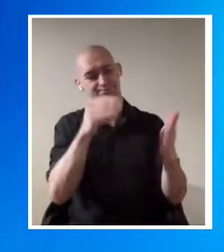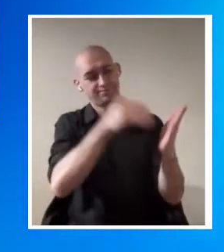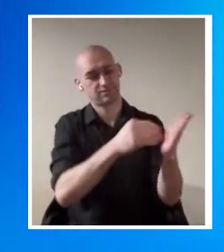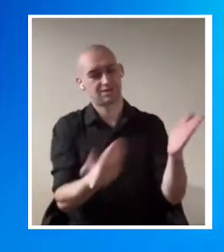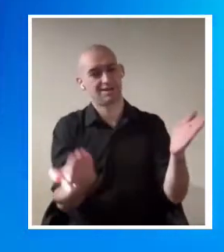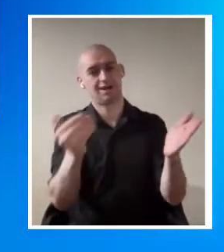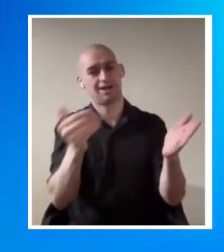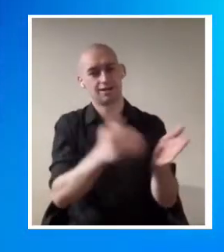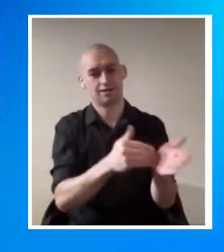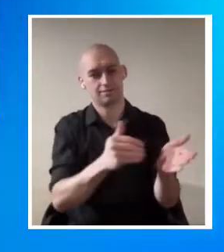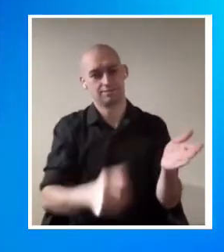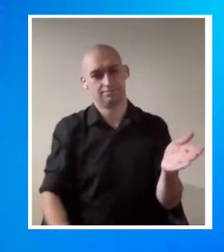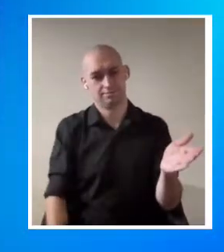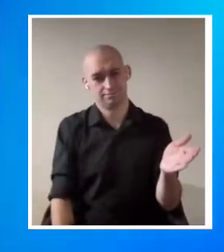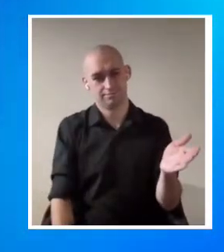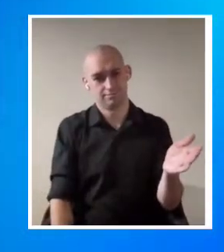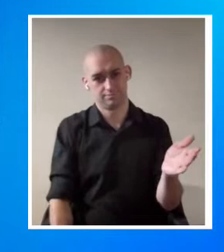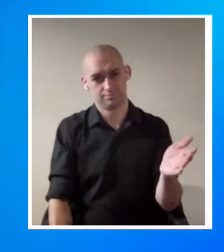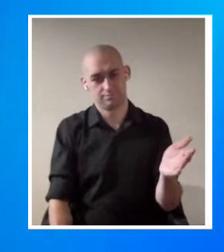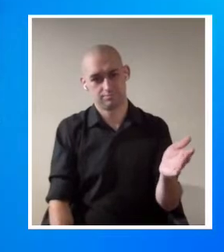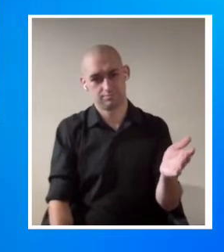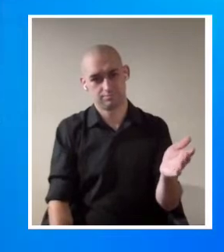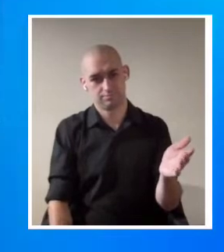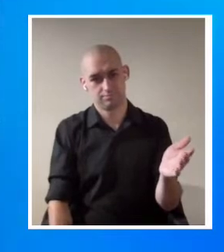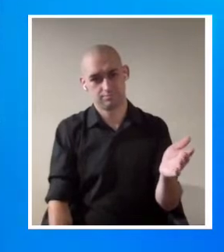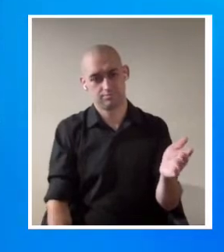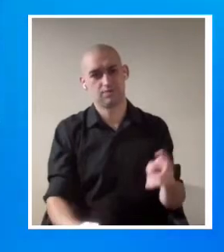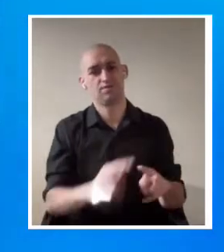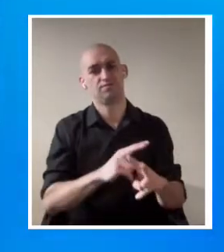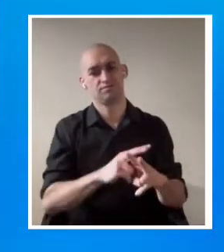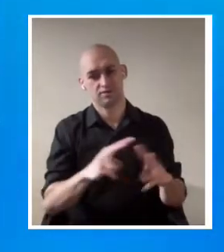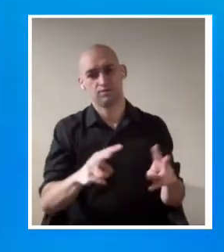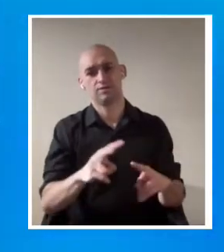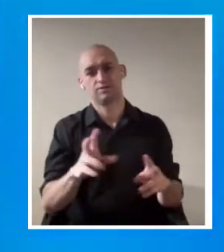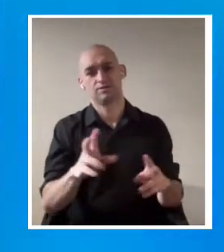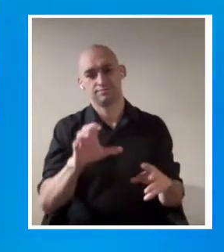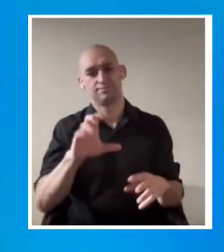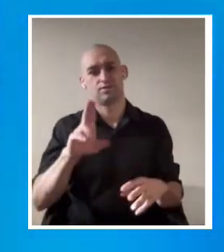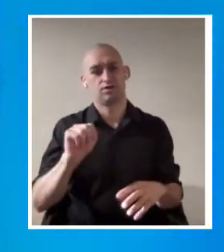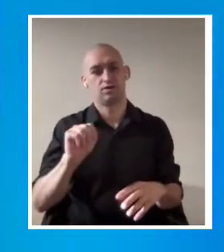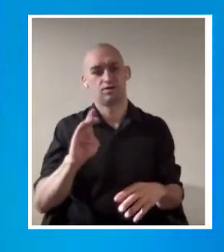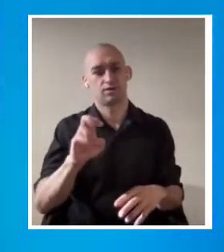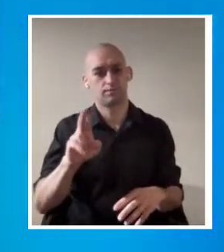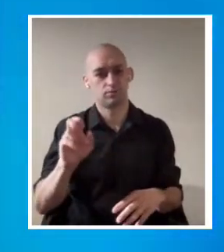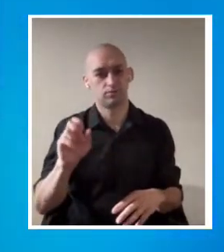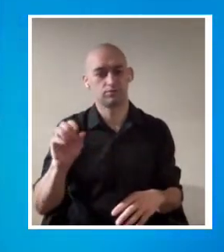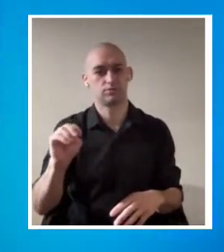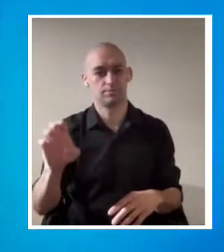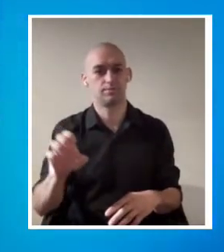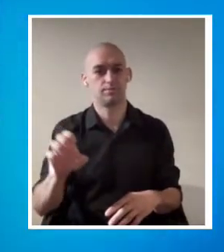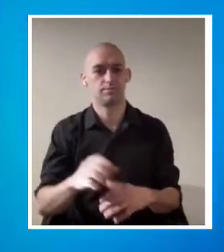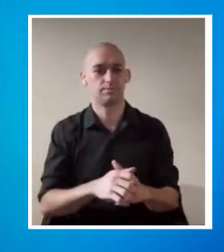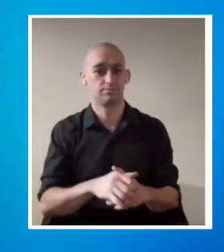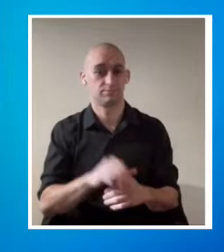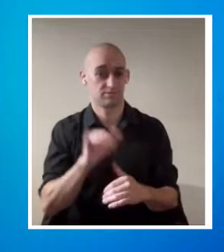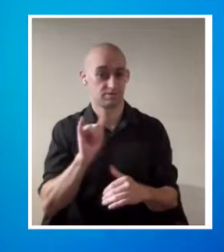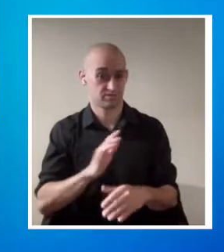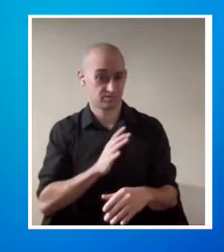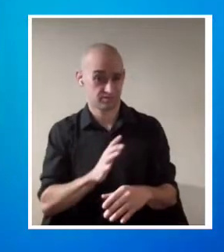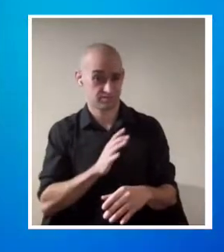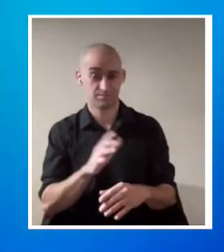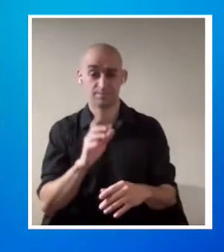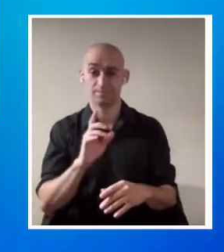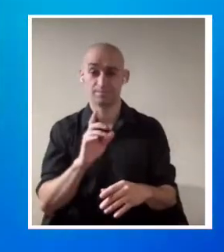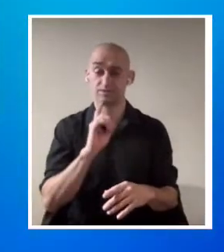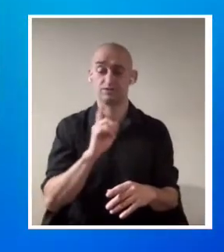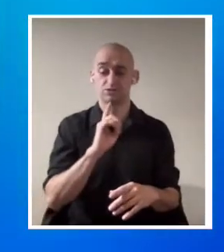then, unless that's too cumbersome, because then we could just keep track of all the names and at the end. Yeah. Is it fine? Yeah, I feel like it's honestly